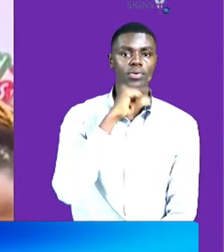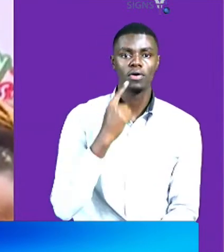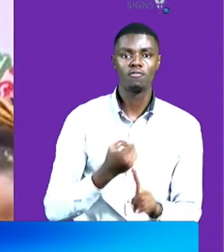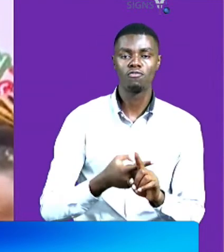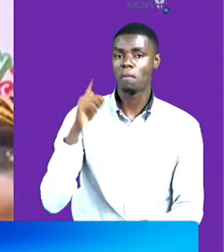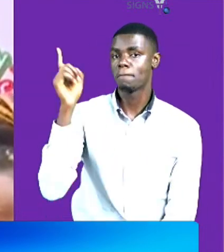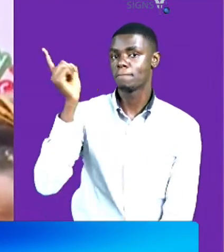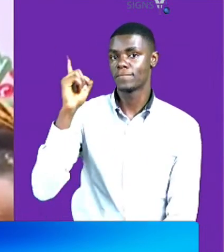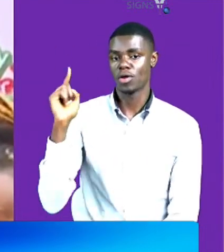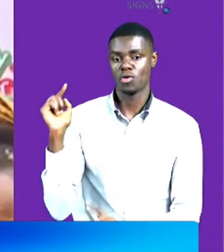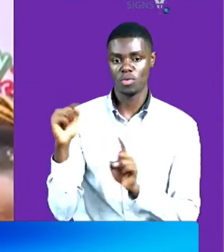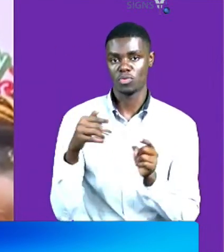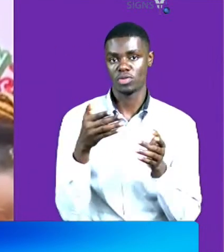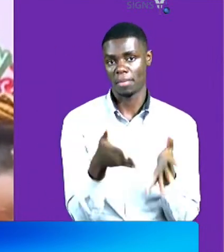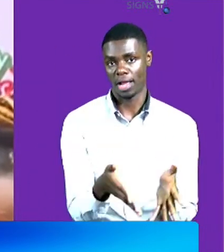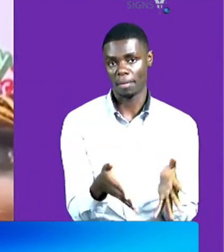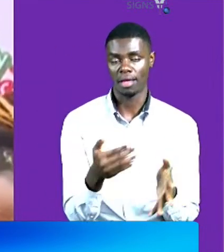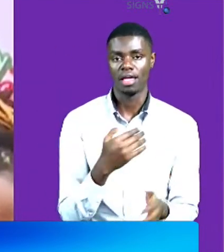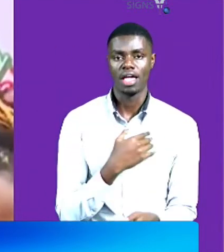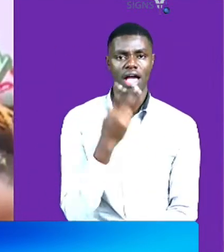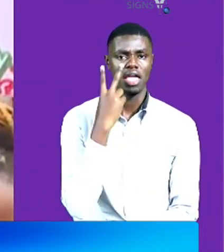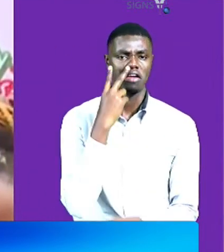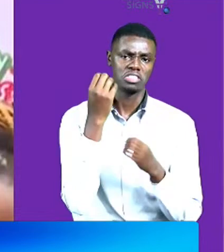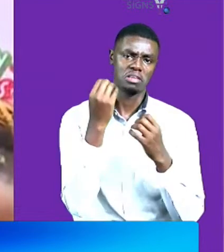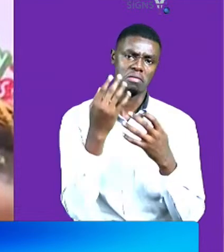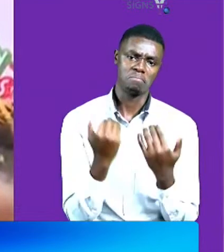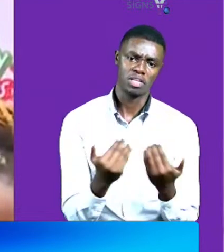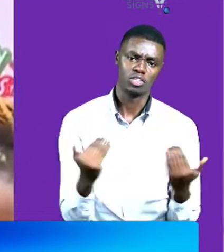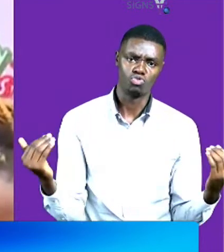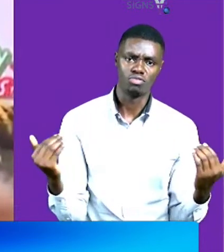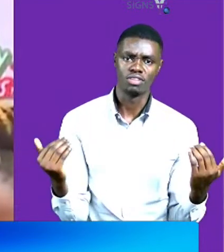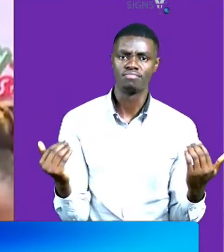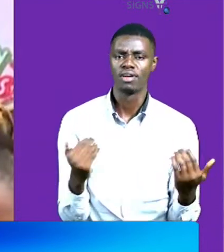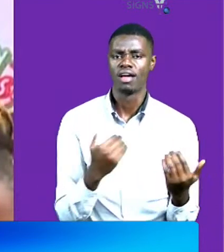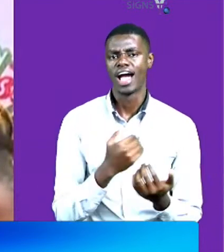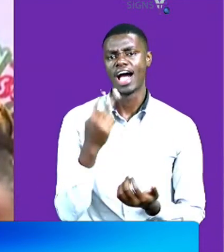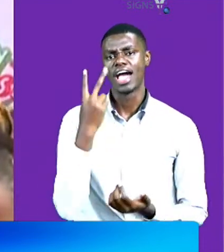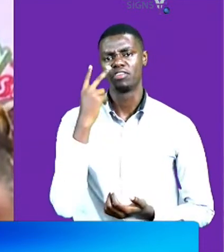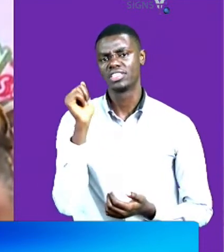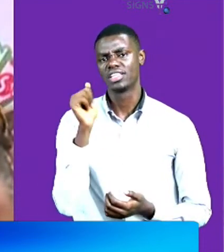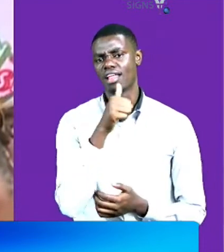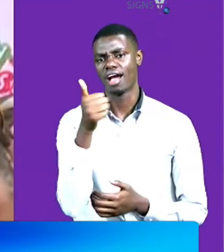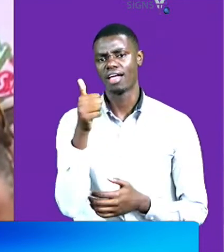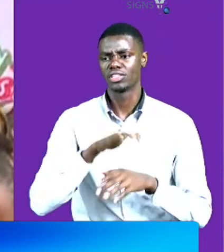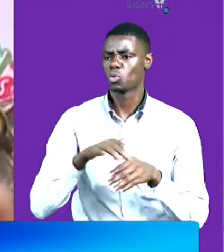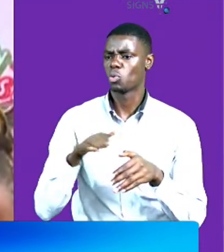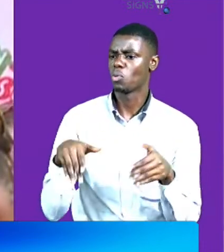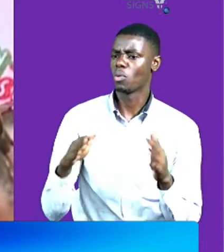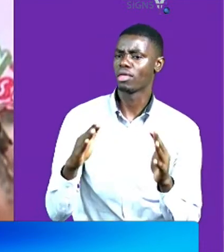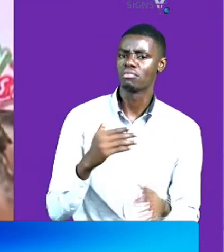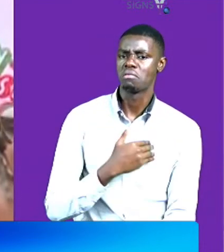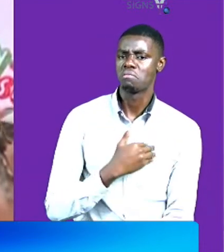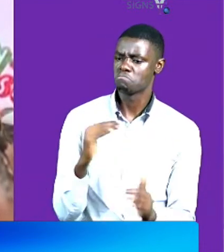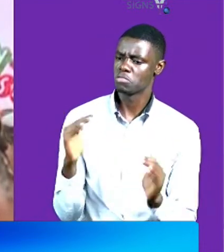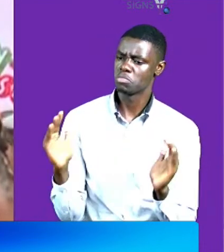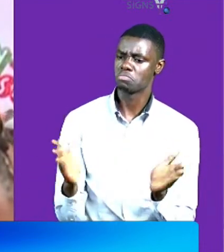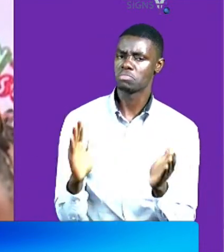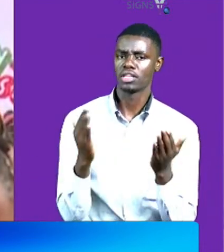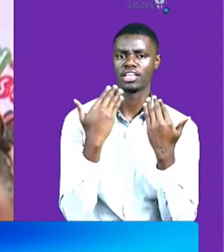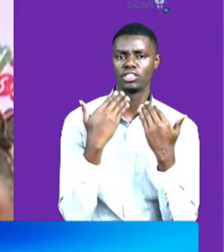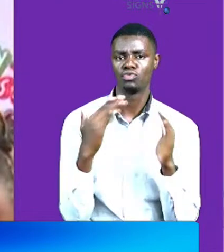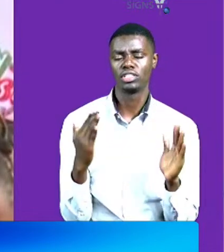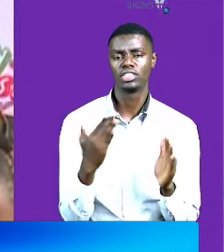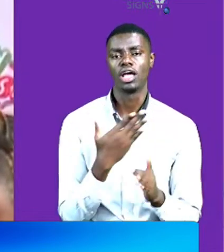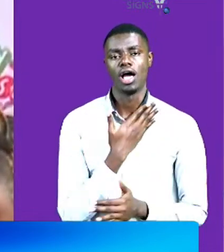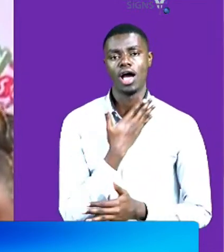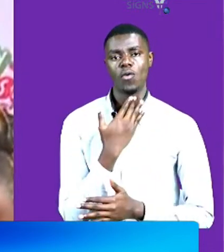to here, I have seen many young children. I have seen others on the way. I am very encouraged. And I want